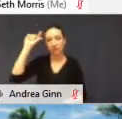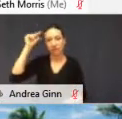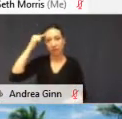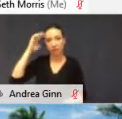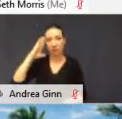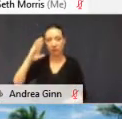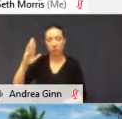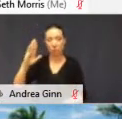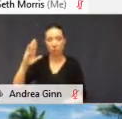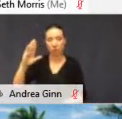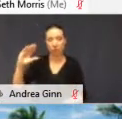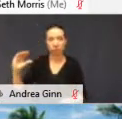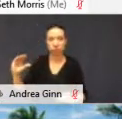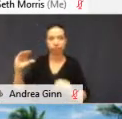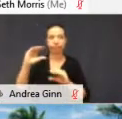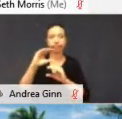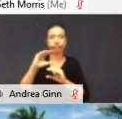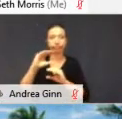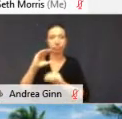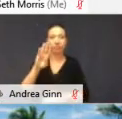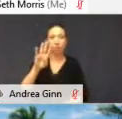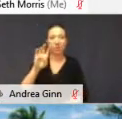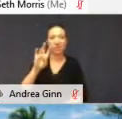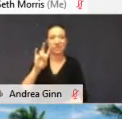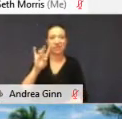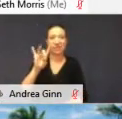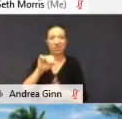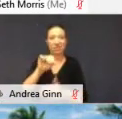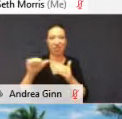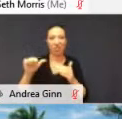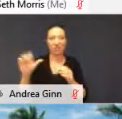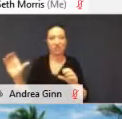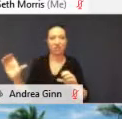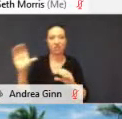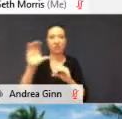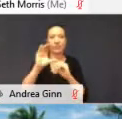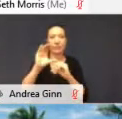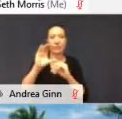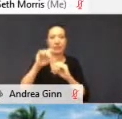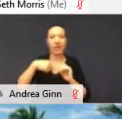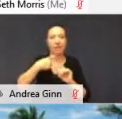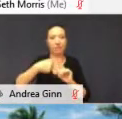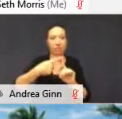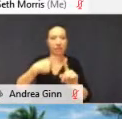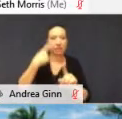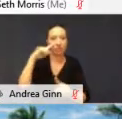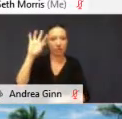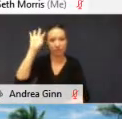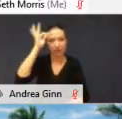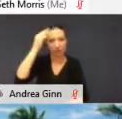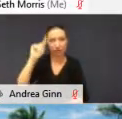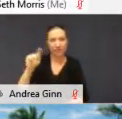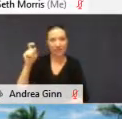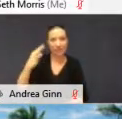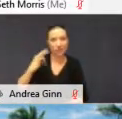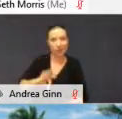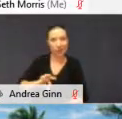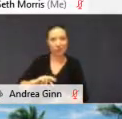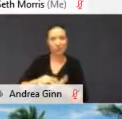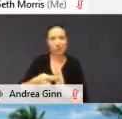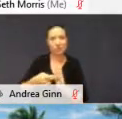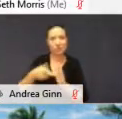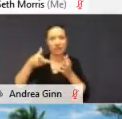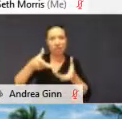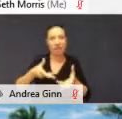roughly $478 per month in a federal tax credit. And then the family would be left over